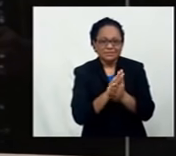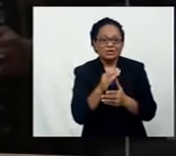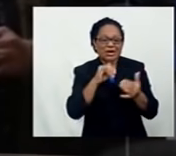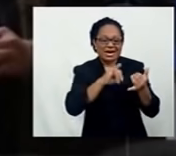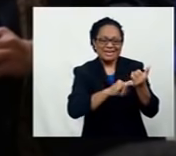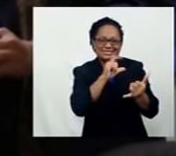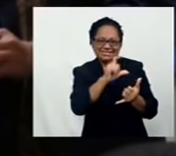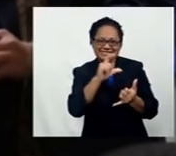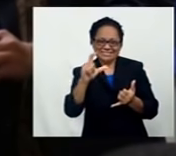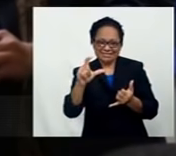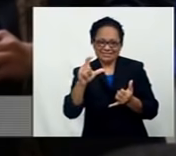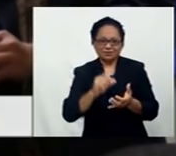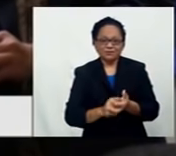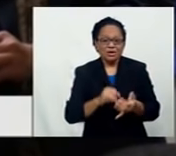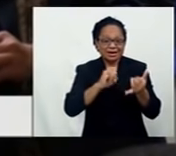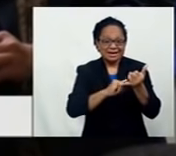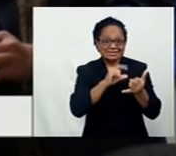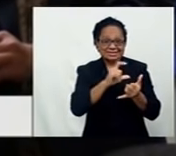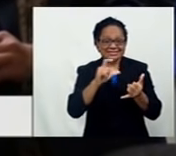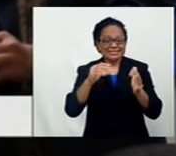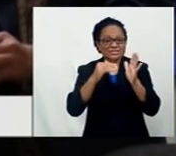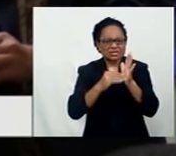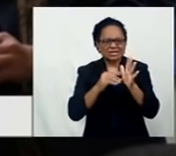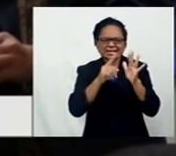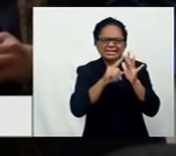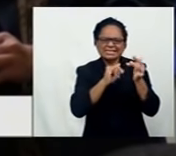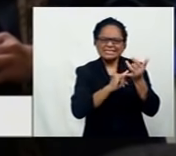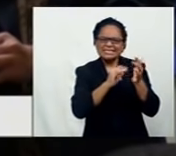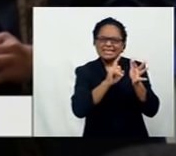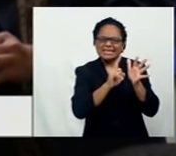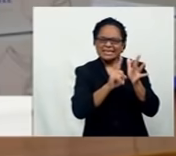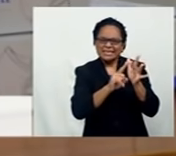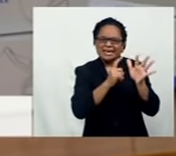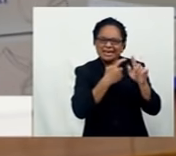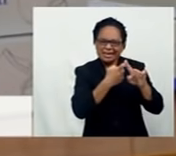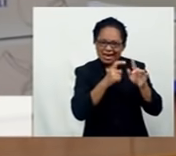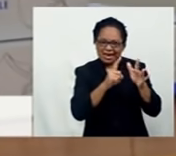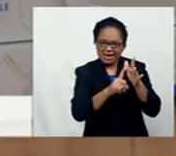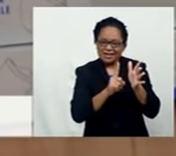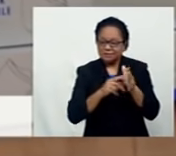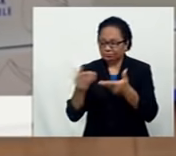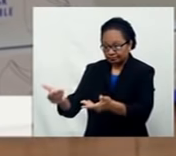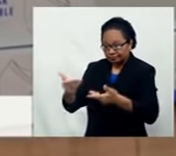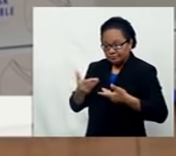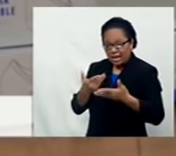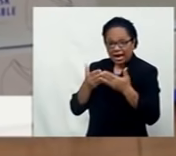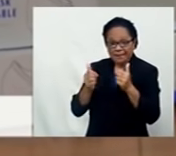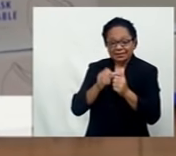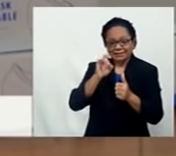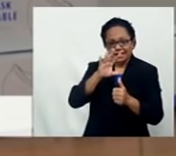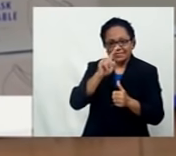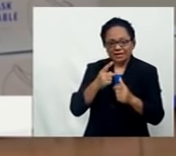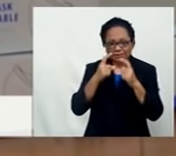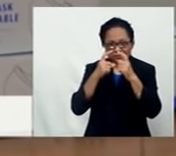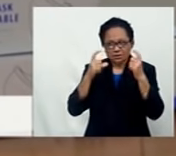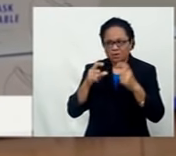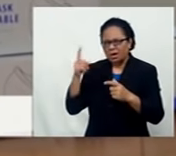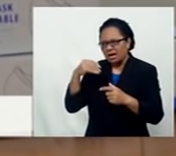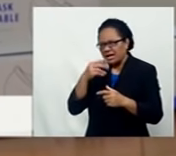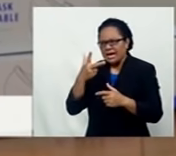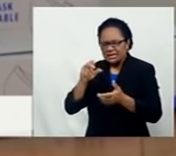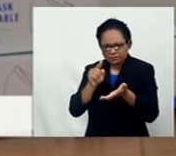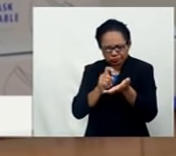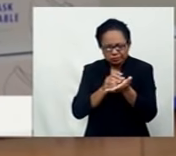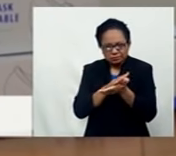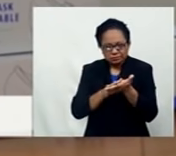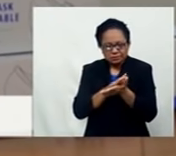Council. SCC Chair Isikeli Tikondondua received 10,000 face masks and 120 hand sanitizers, which will